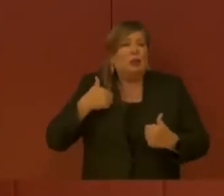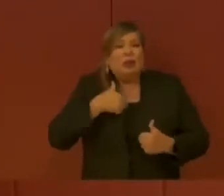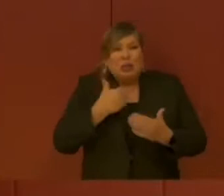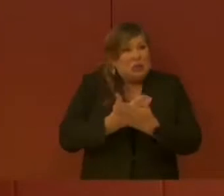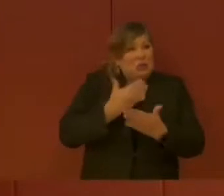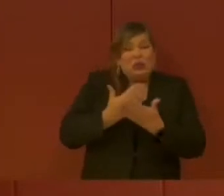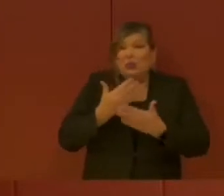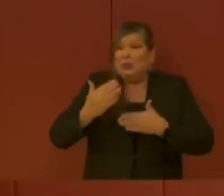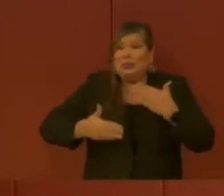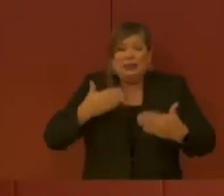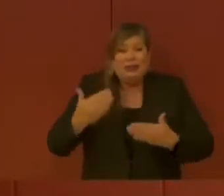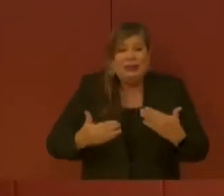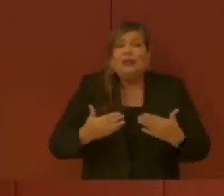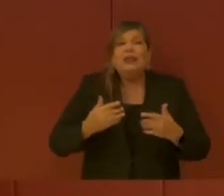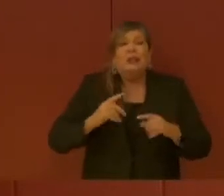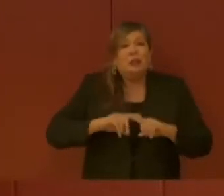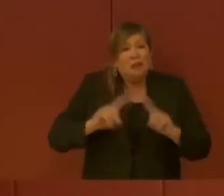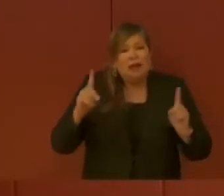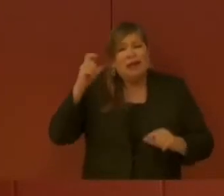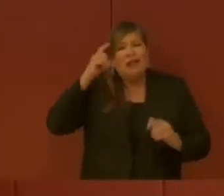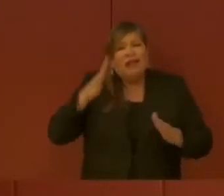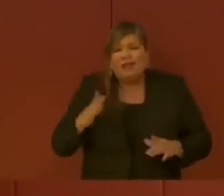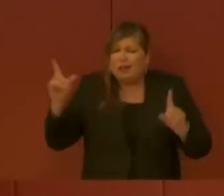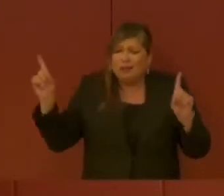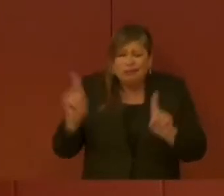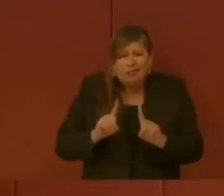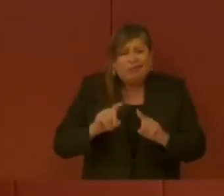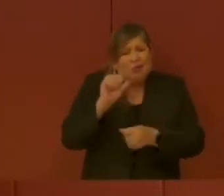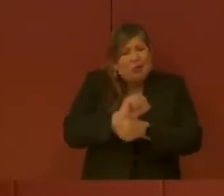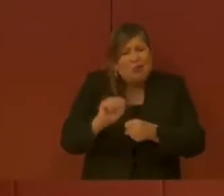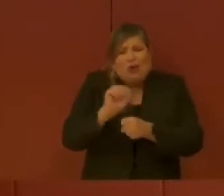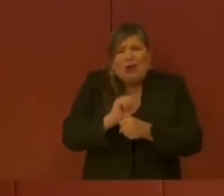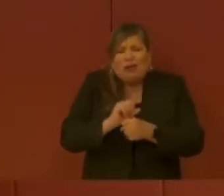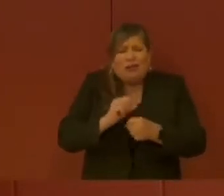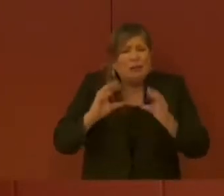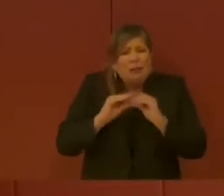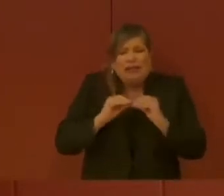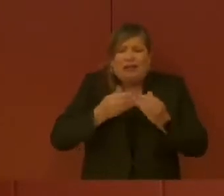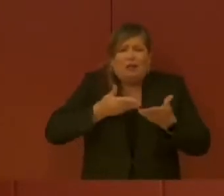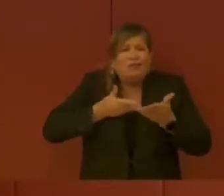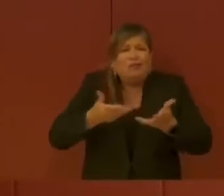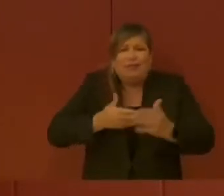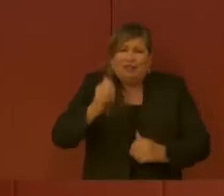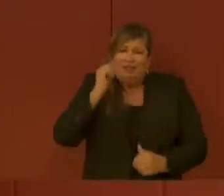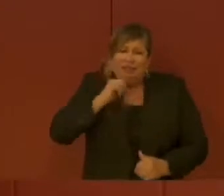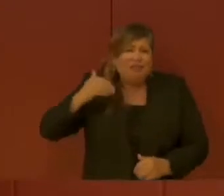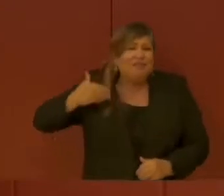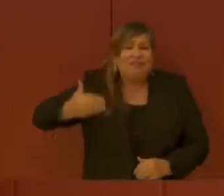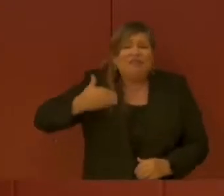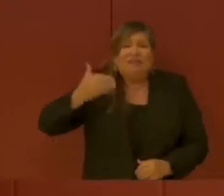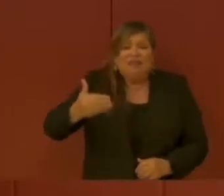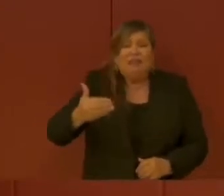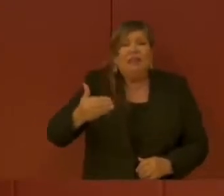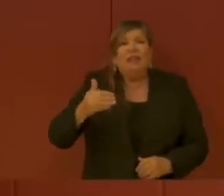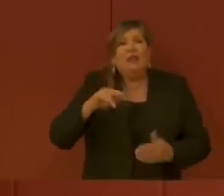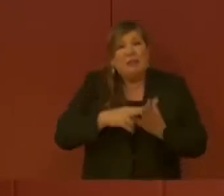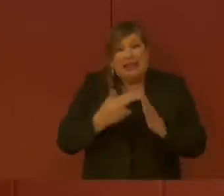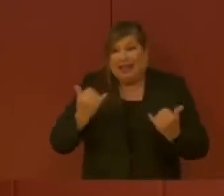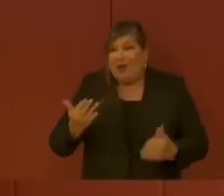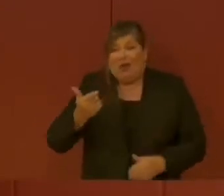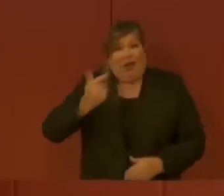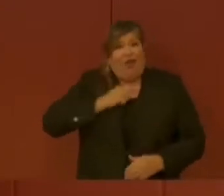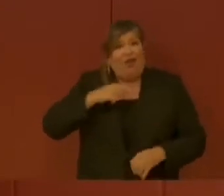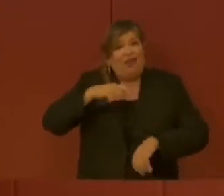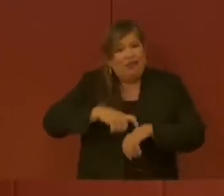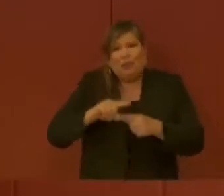he's meeting with us day in, day out. And it's up to all of us now to partner with us and for us to